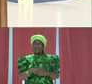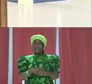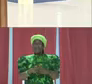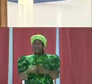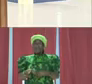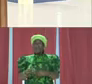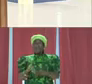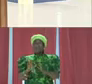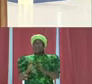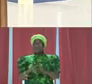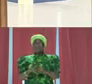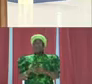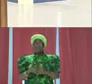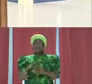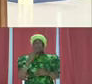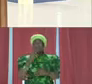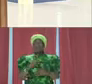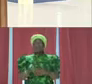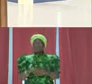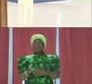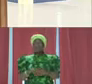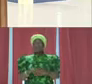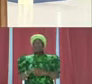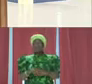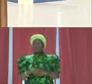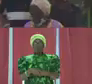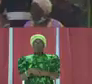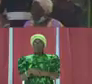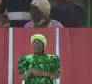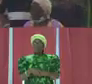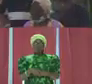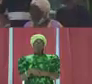Let me be able to run the rest of my race